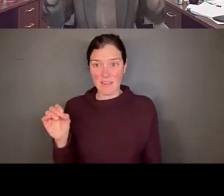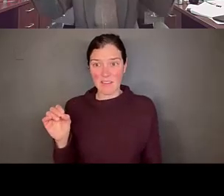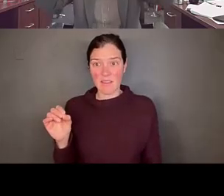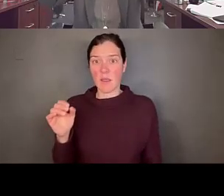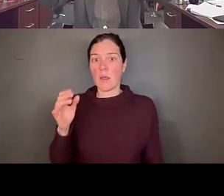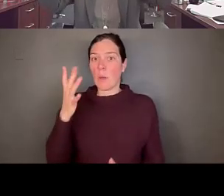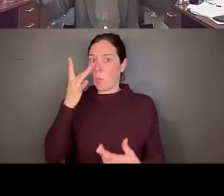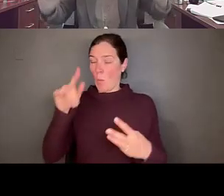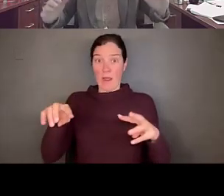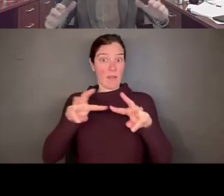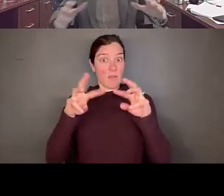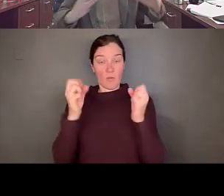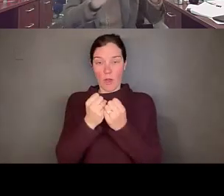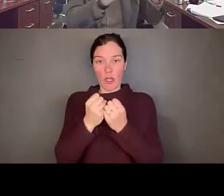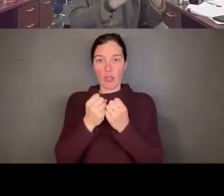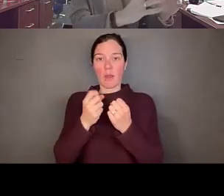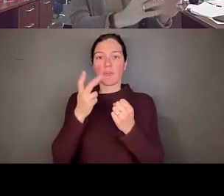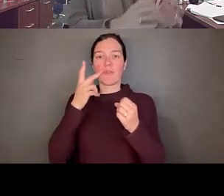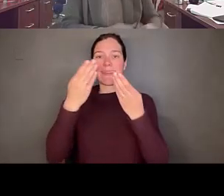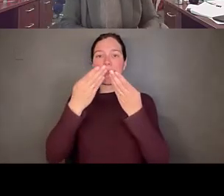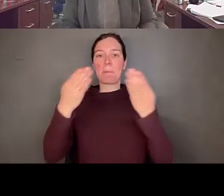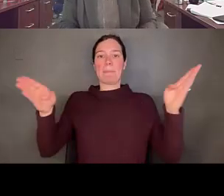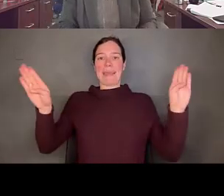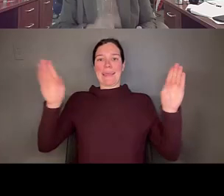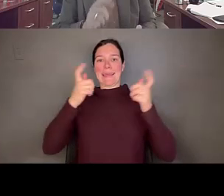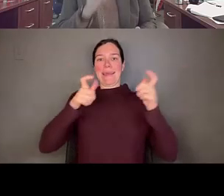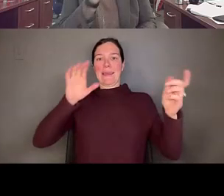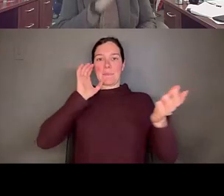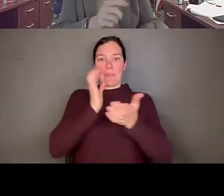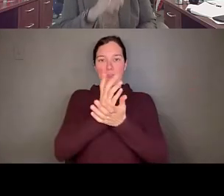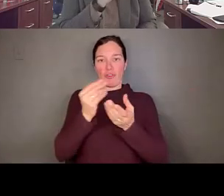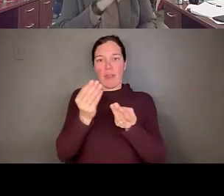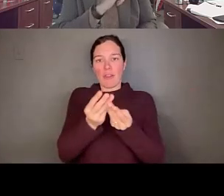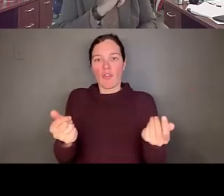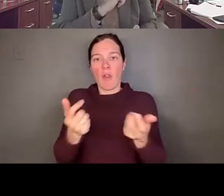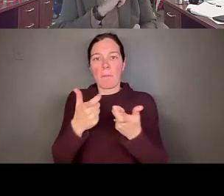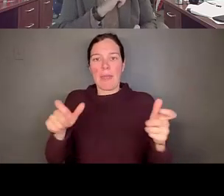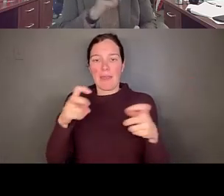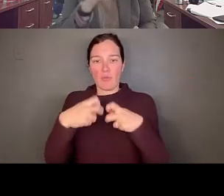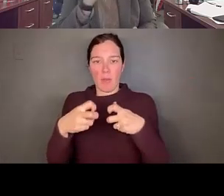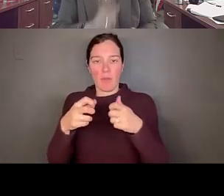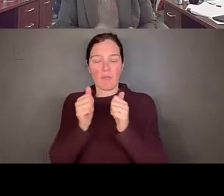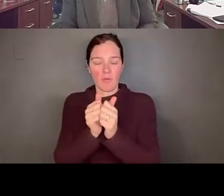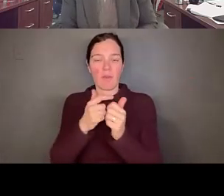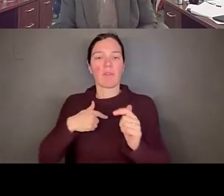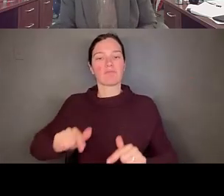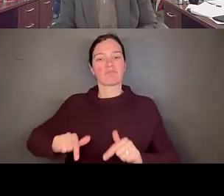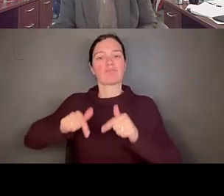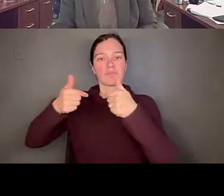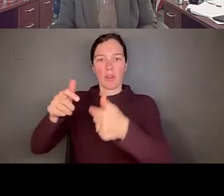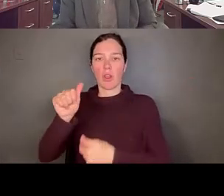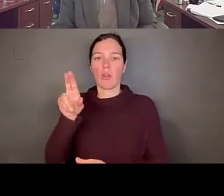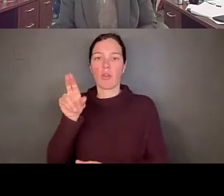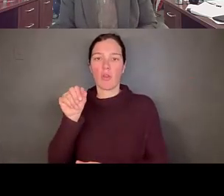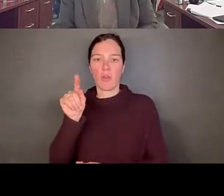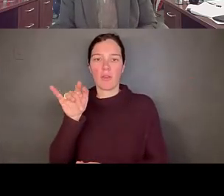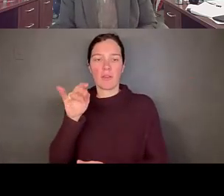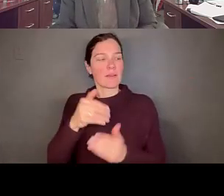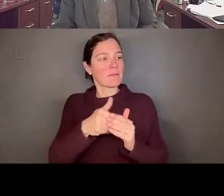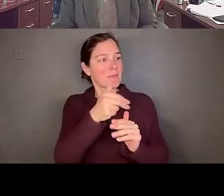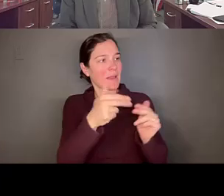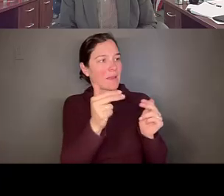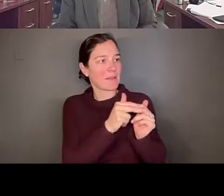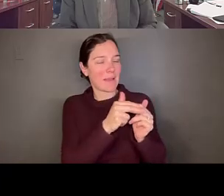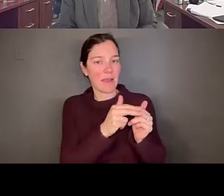do we do these webinars? Let's see the big picture. Let's solve big problems together and have good dialogue. I'm going to turn it over now to Austin. Let's go to the next slide, Kelly. And we're